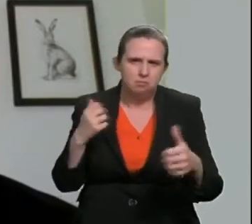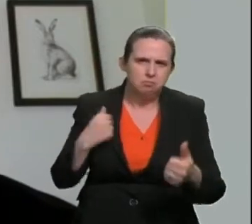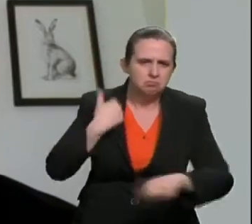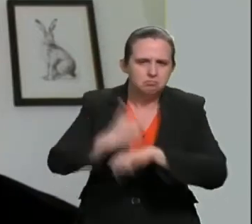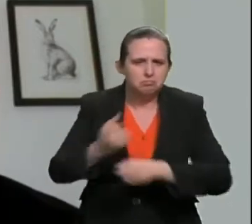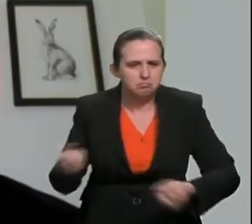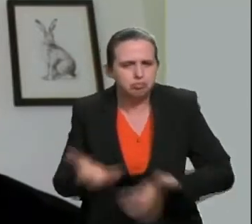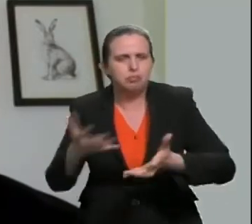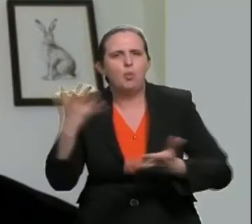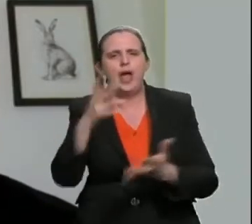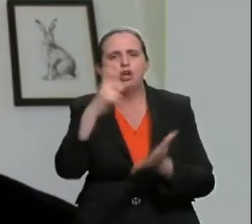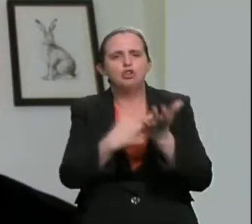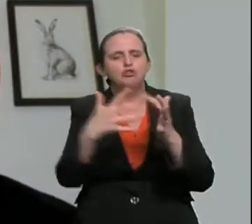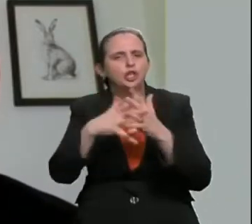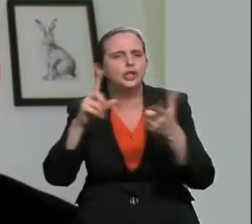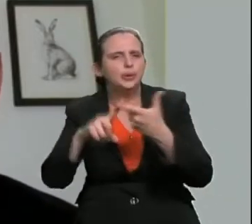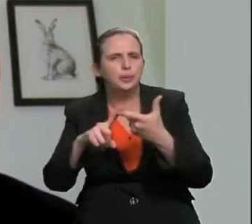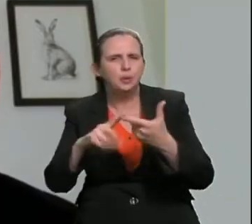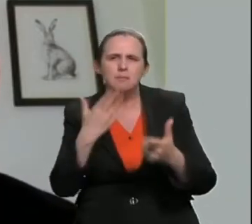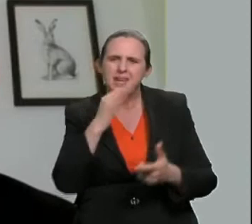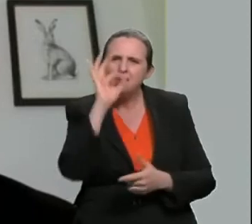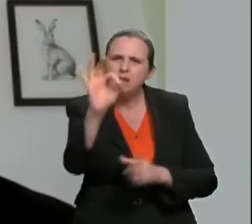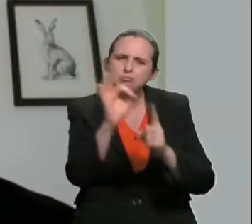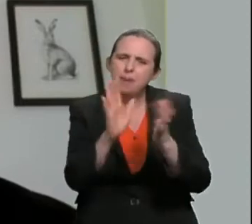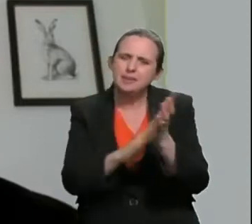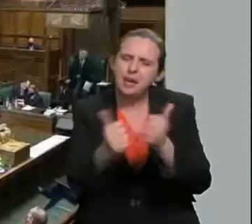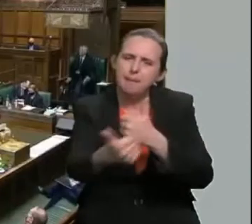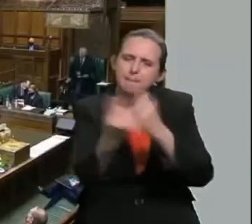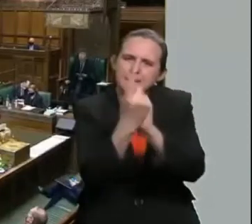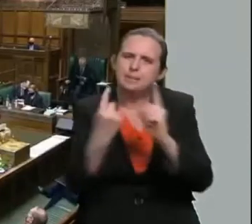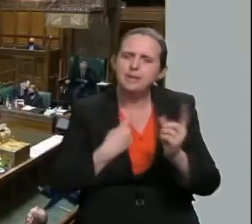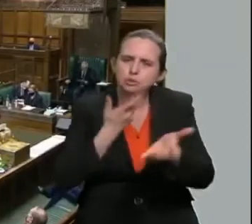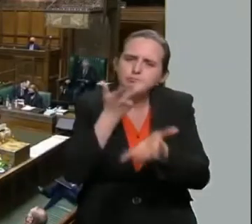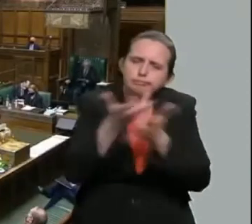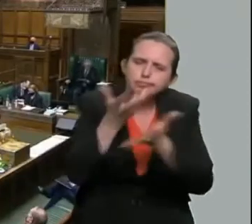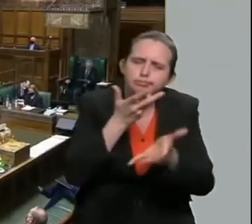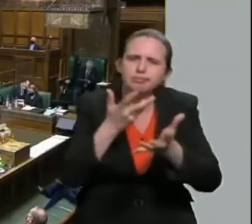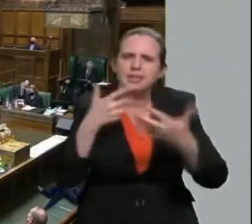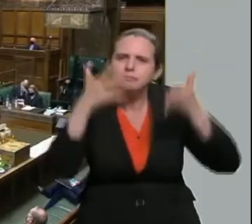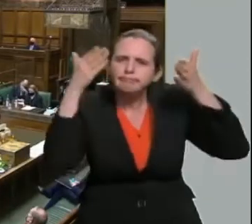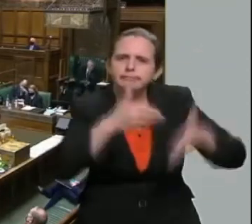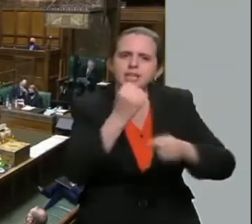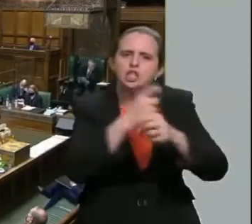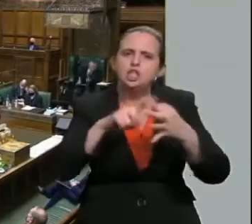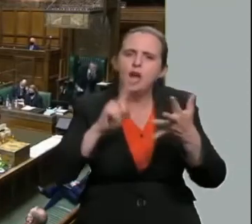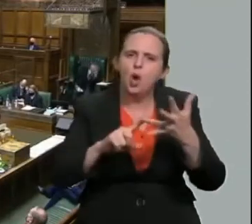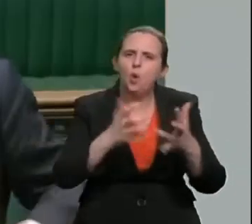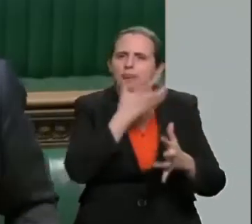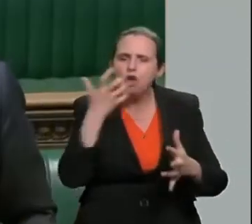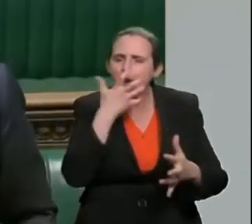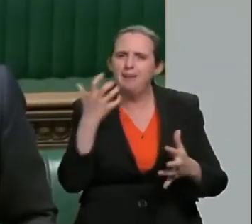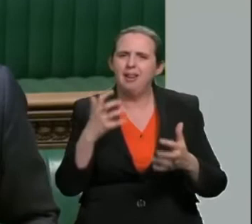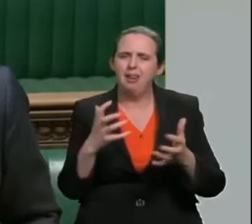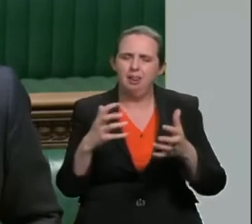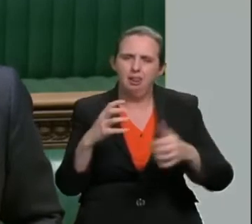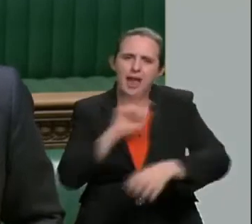back better with a revitalised package of incentives for industry? I thank my honourable friend for the excellent point he makes about Crewe